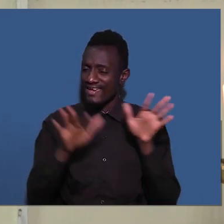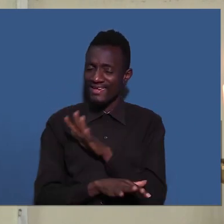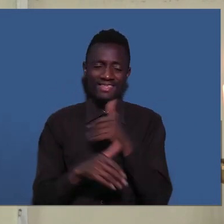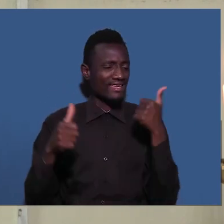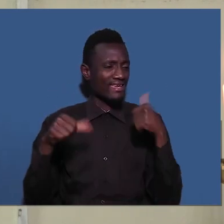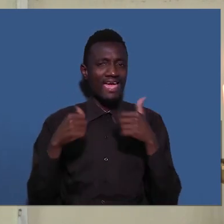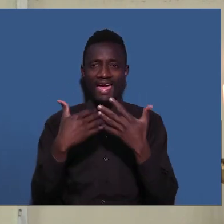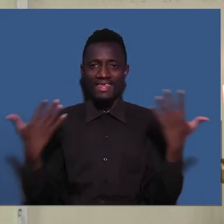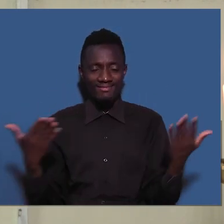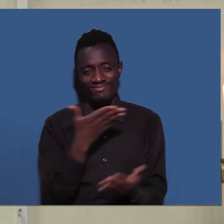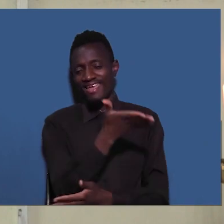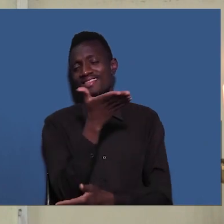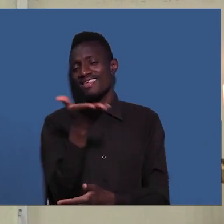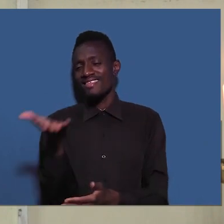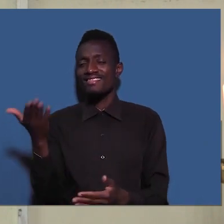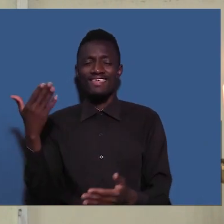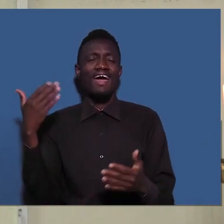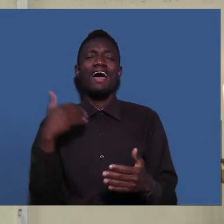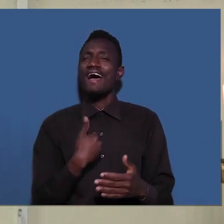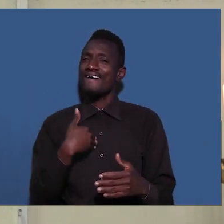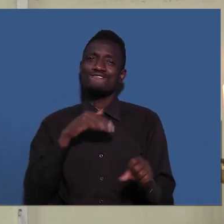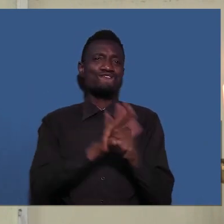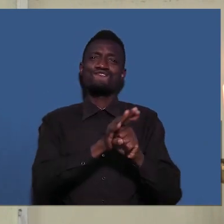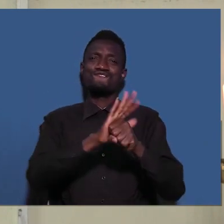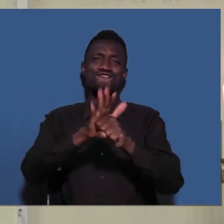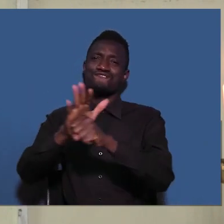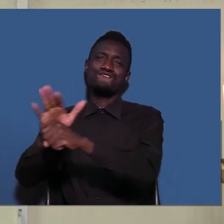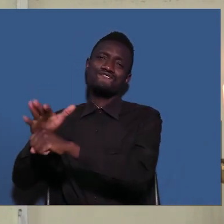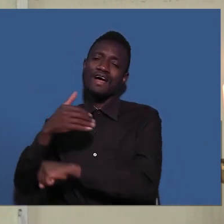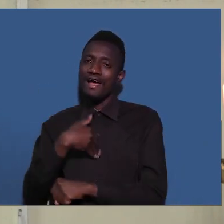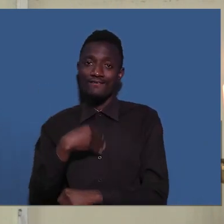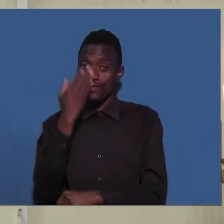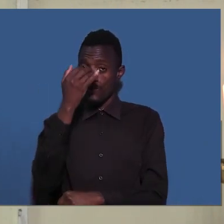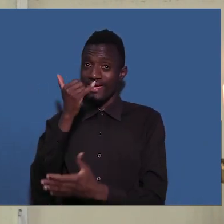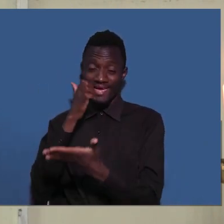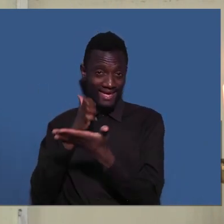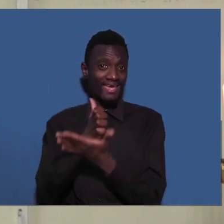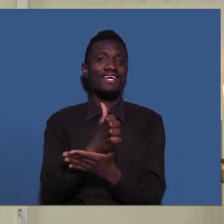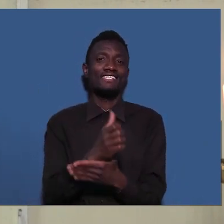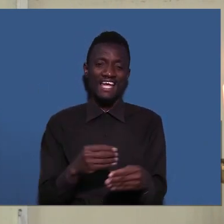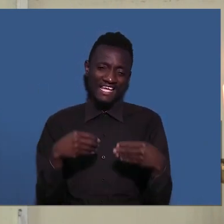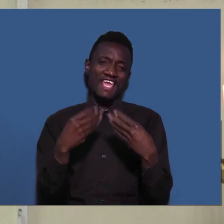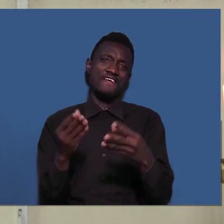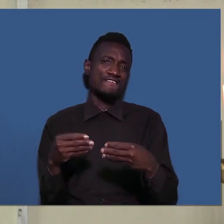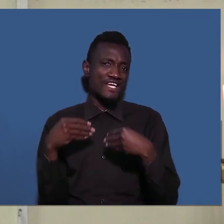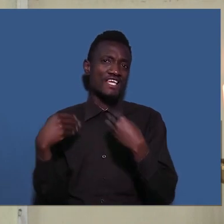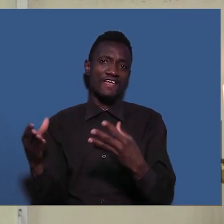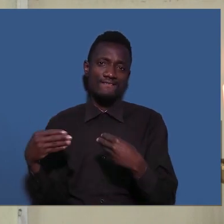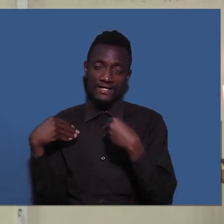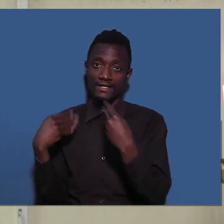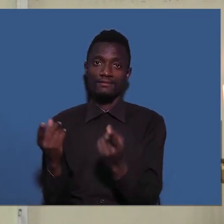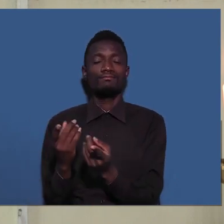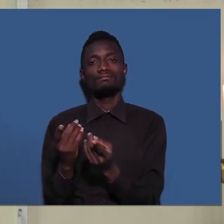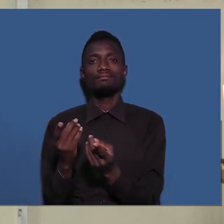Elisha provided for his basic needs. However,